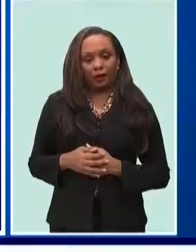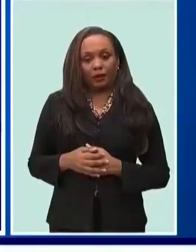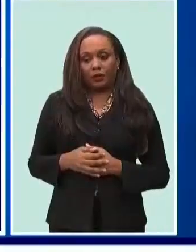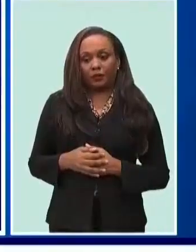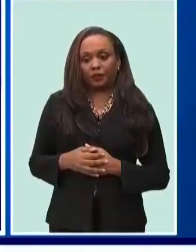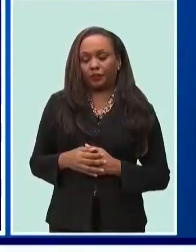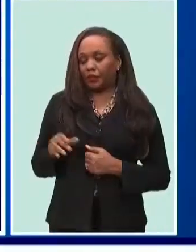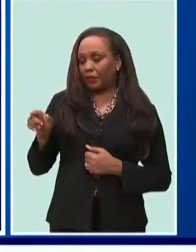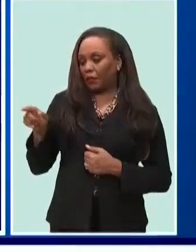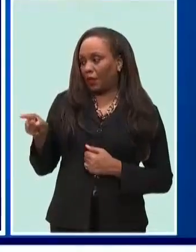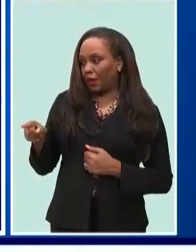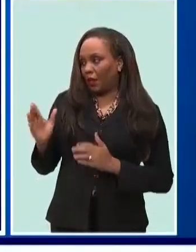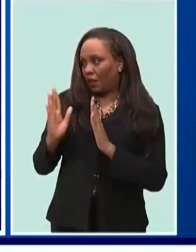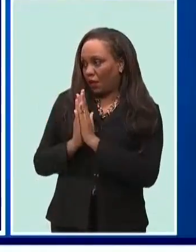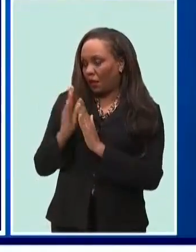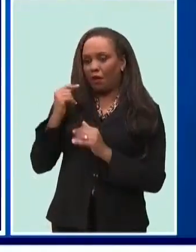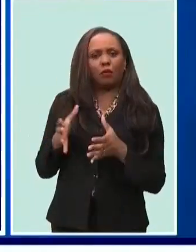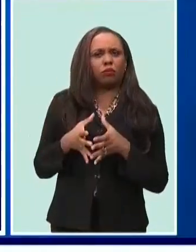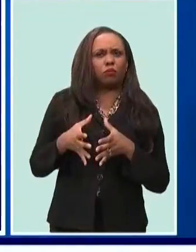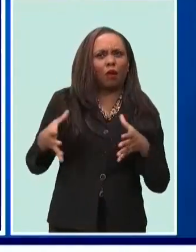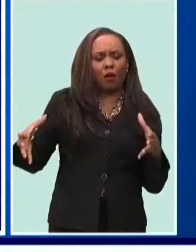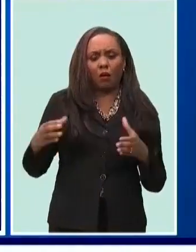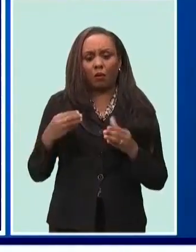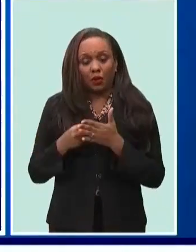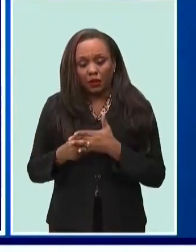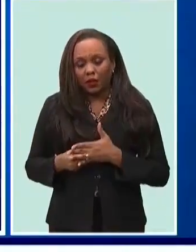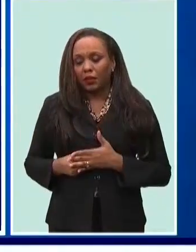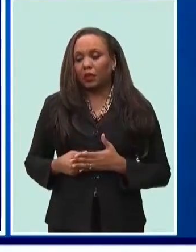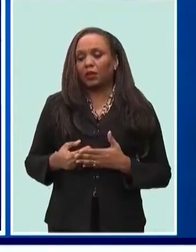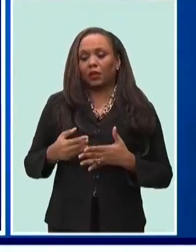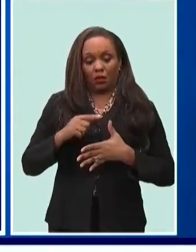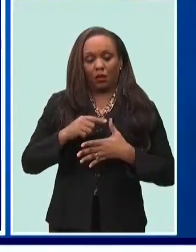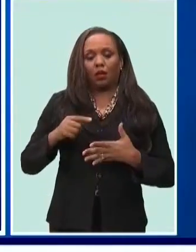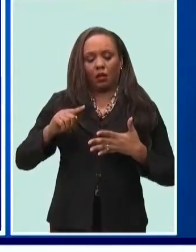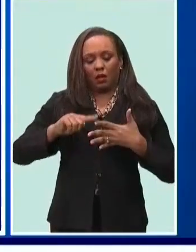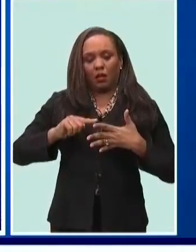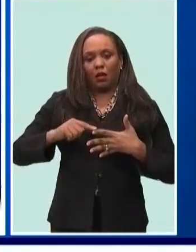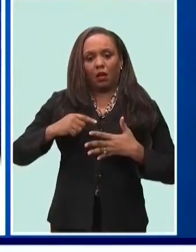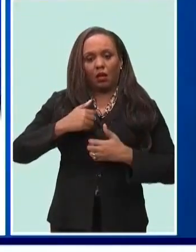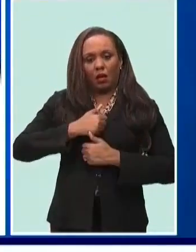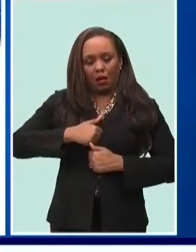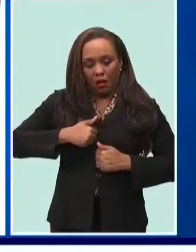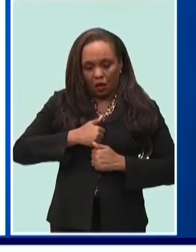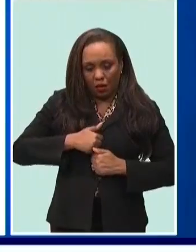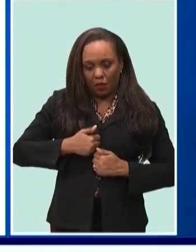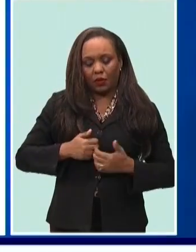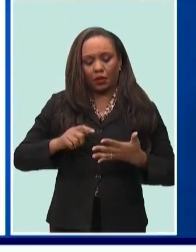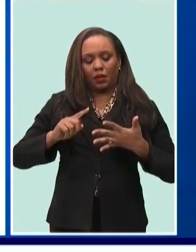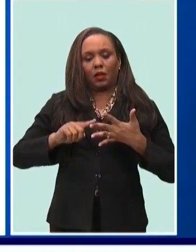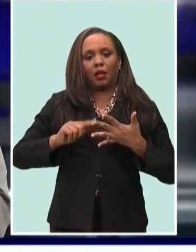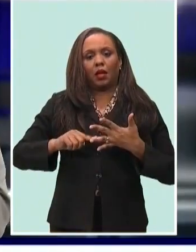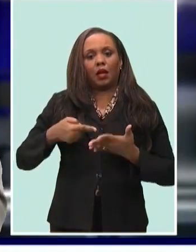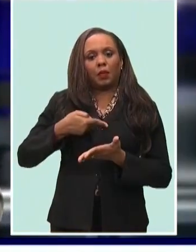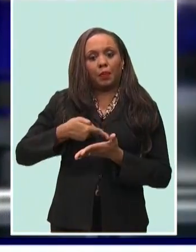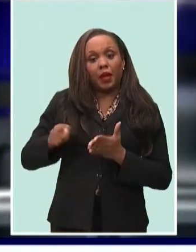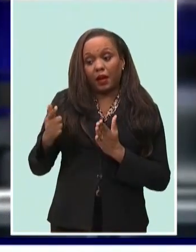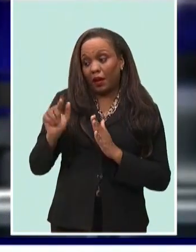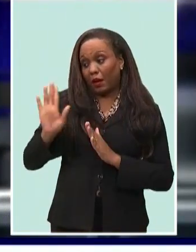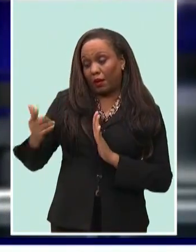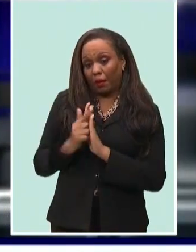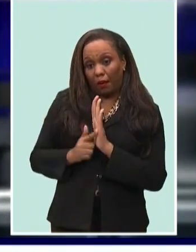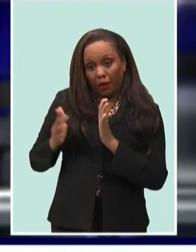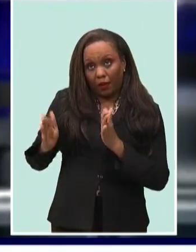seeking substantial compensation, a public apology, and payments of all her legal costs. Well, I spoke